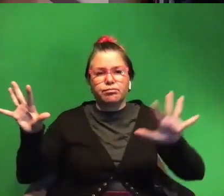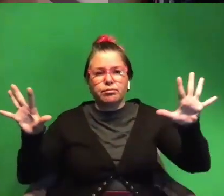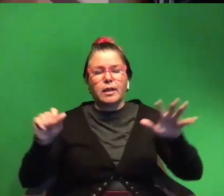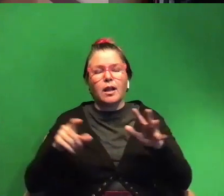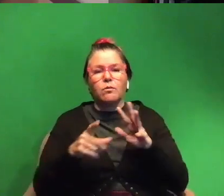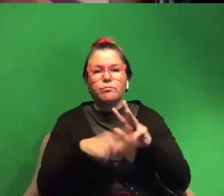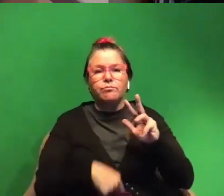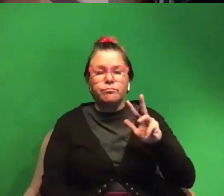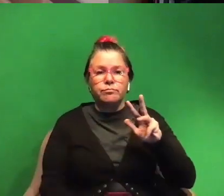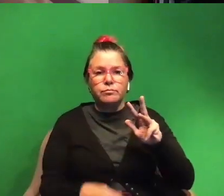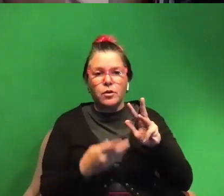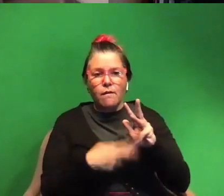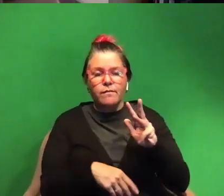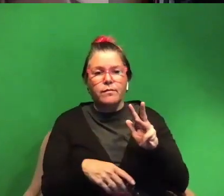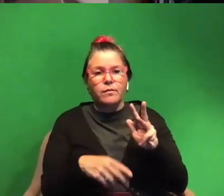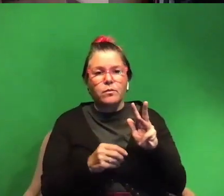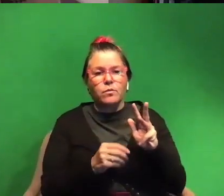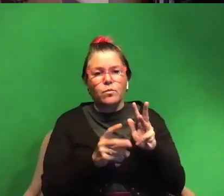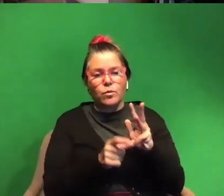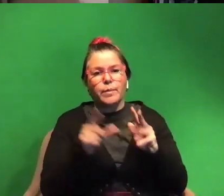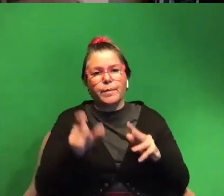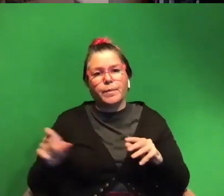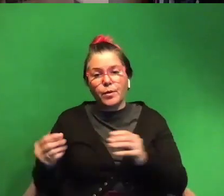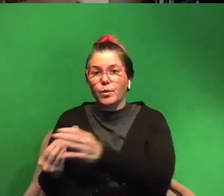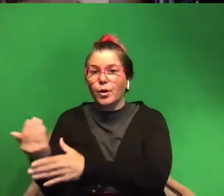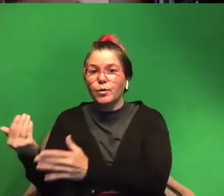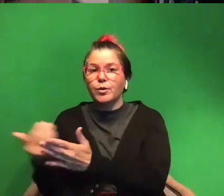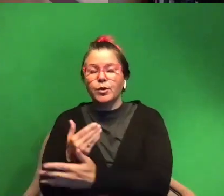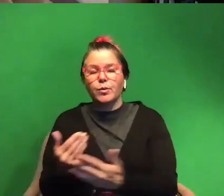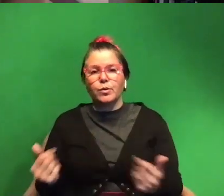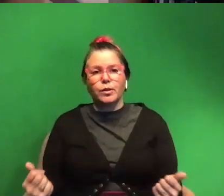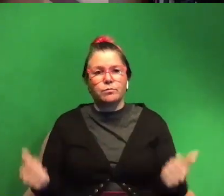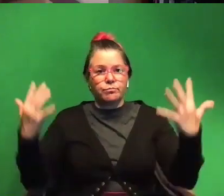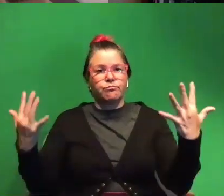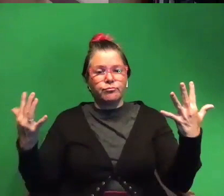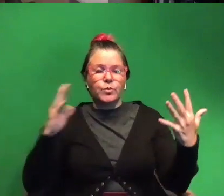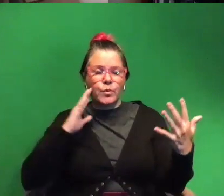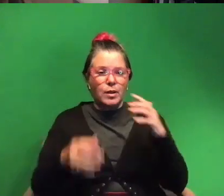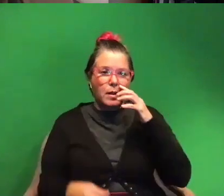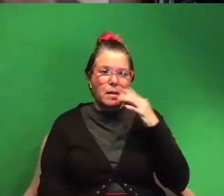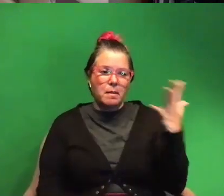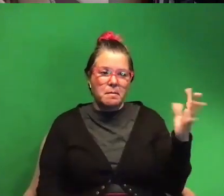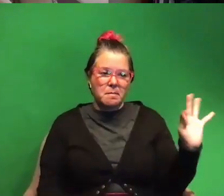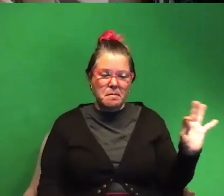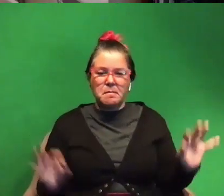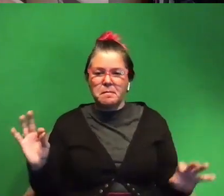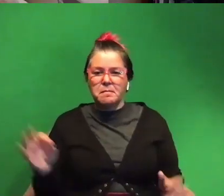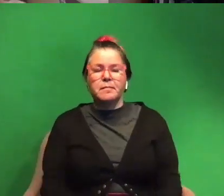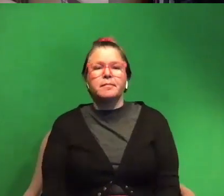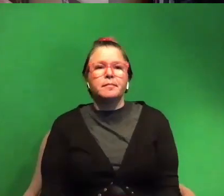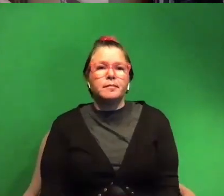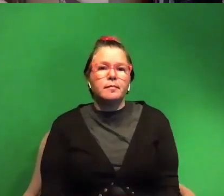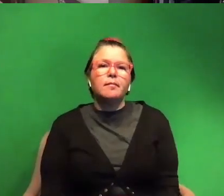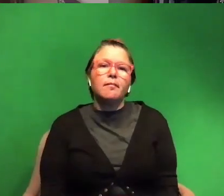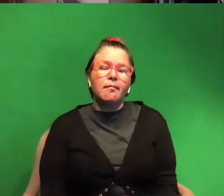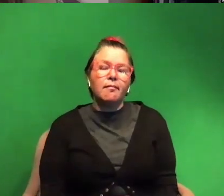finger, and that finger can go and grow its own, and now you have two of them, and really not much has happened to this other coral. Wow,